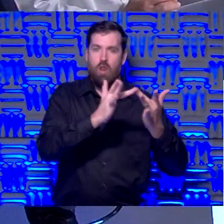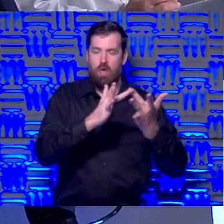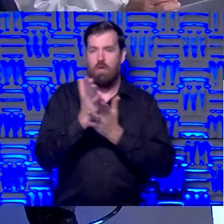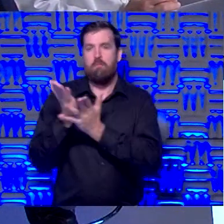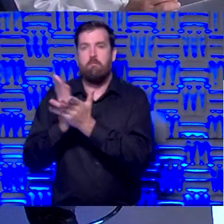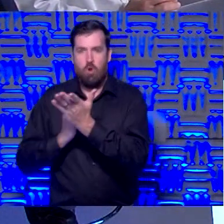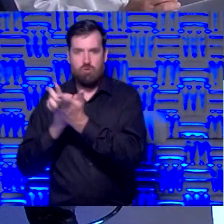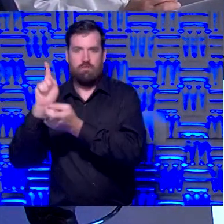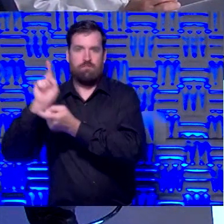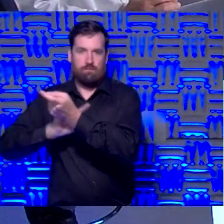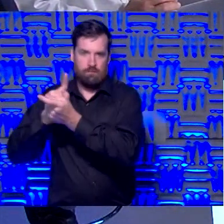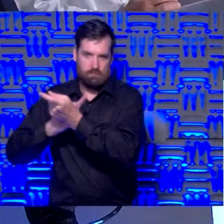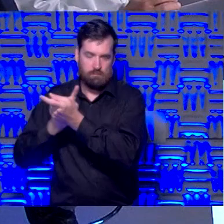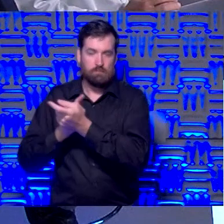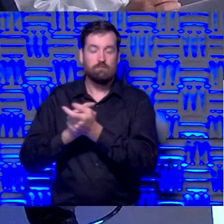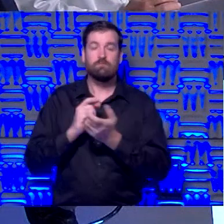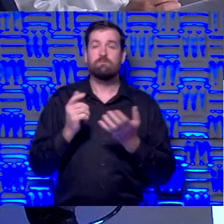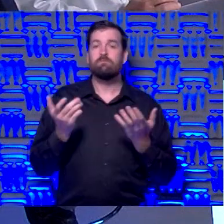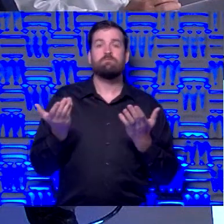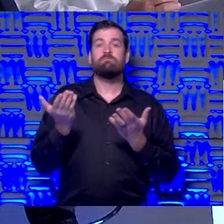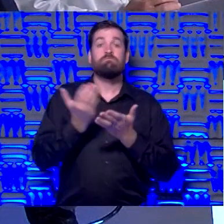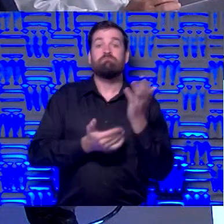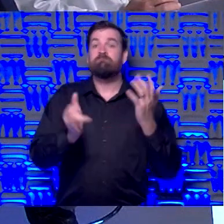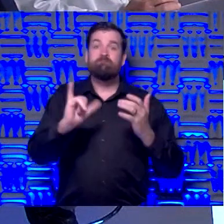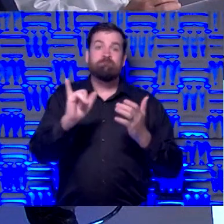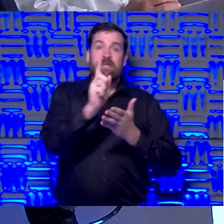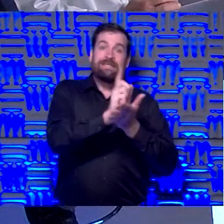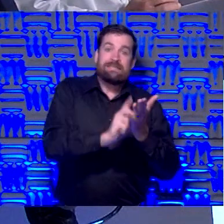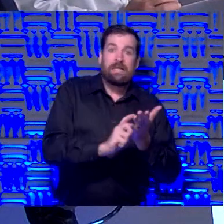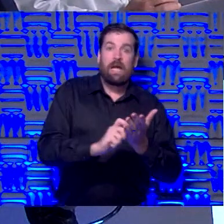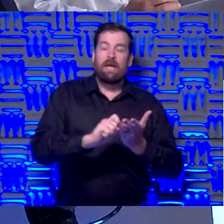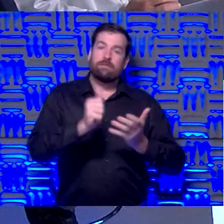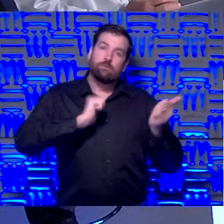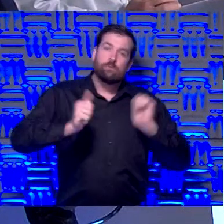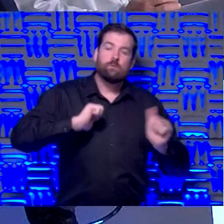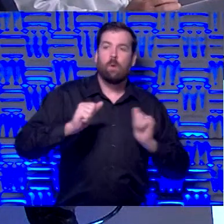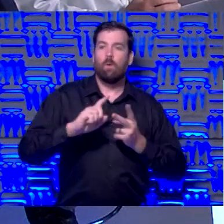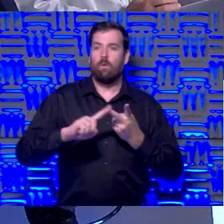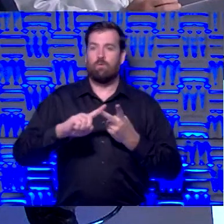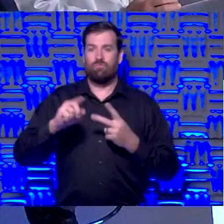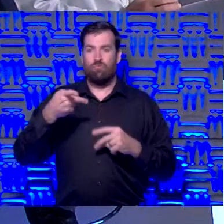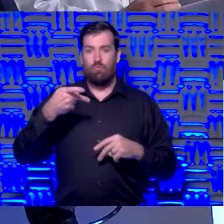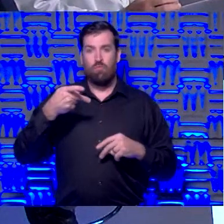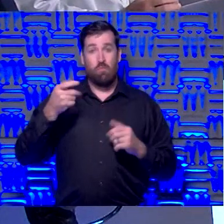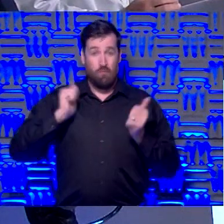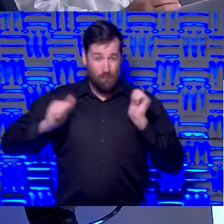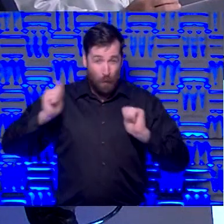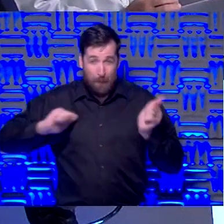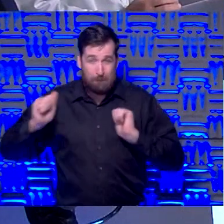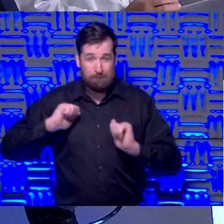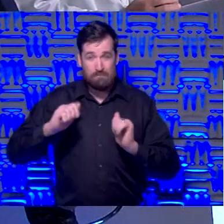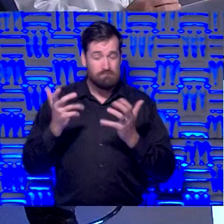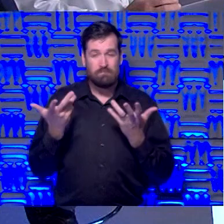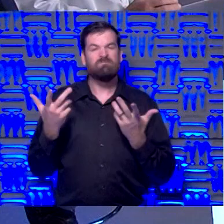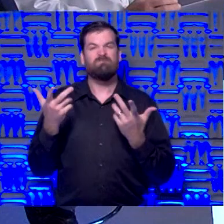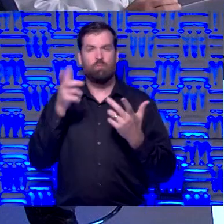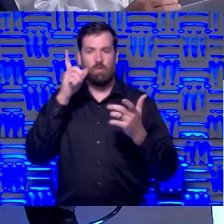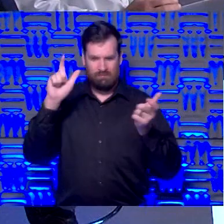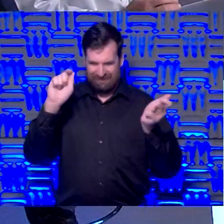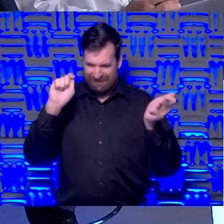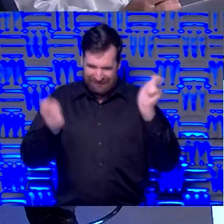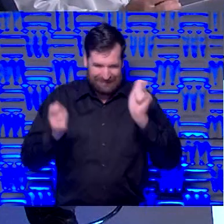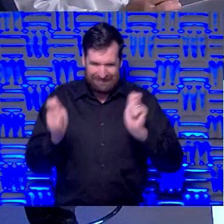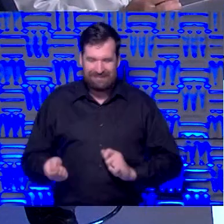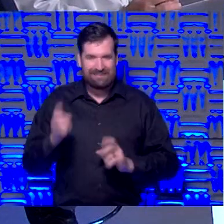be face-to-face. Some things like design studios and performances and other things we're getting pretty creative around.